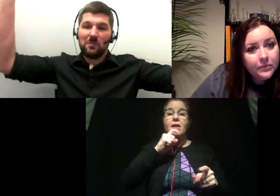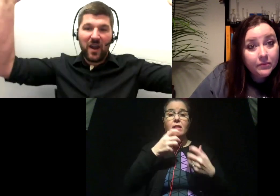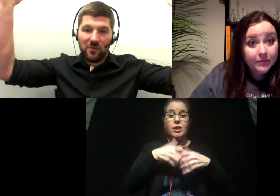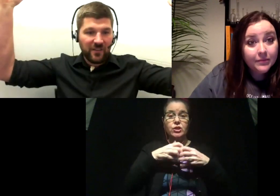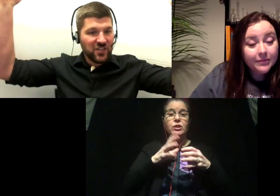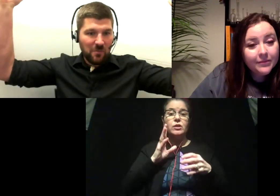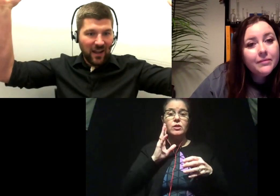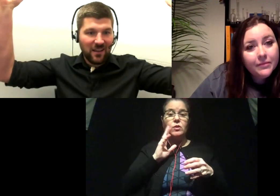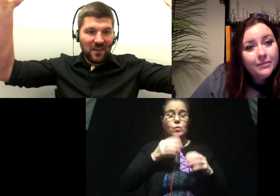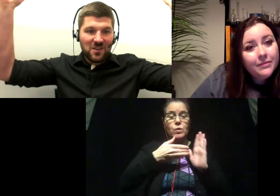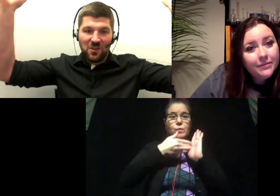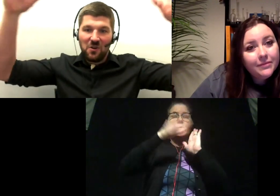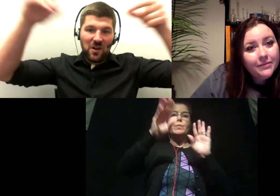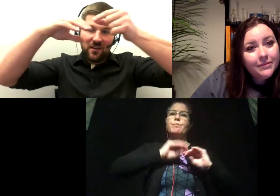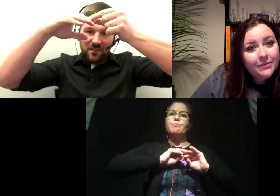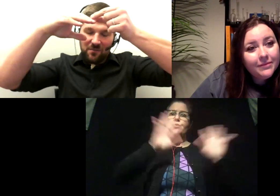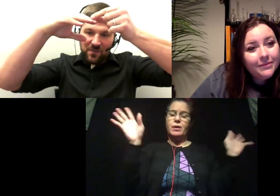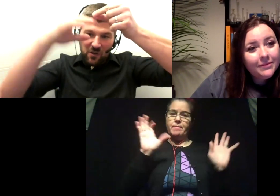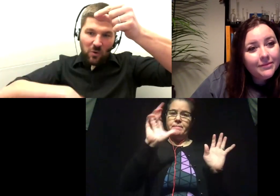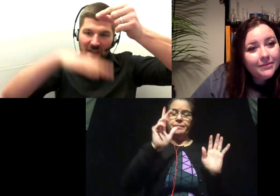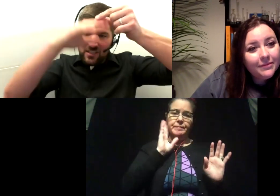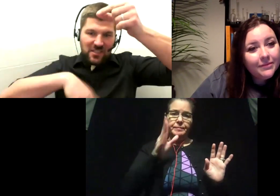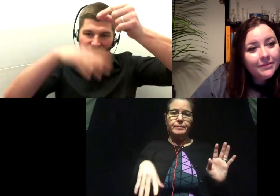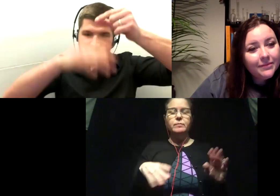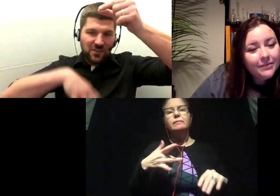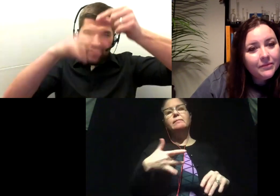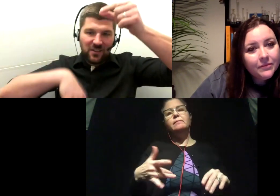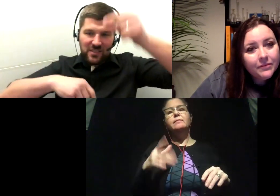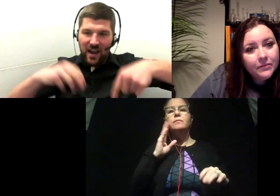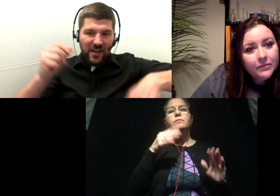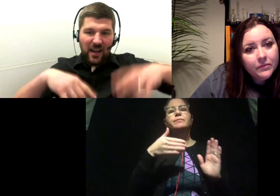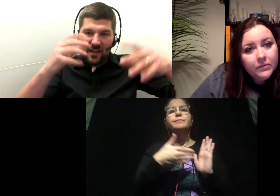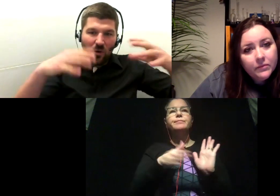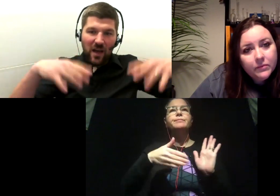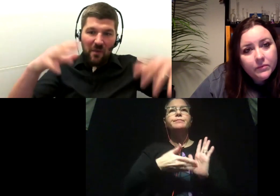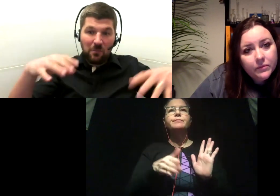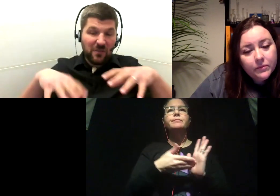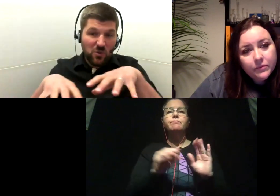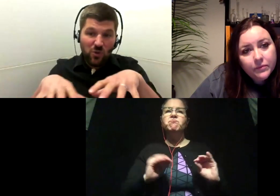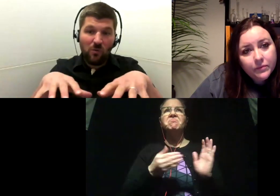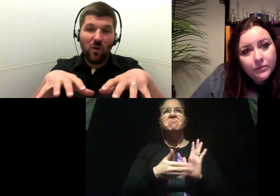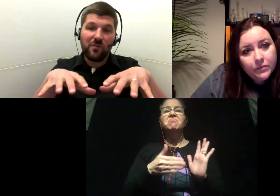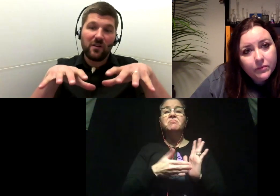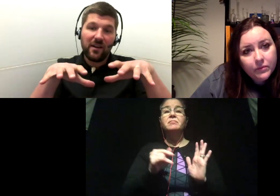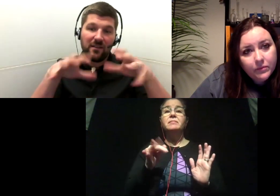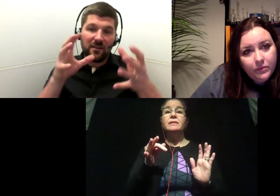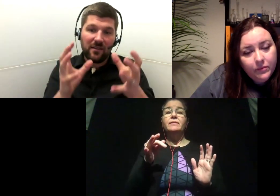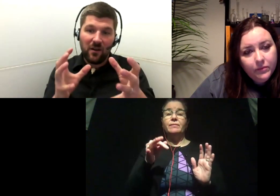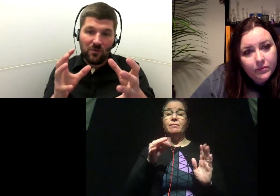a really bright reflection back. So, normally it'd just send these little signals down and not get a whole lot back. But if you drove